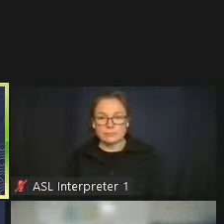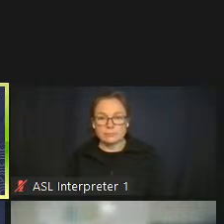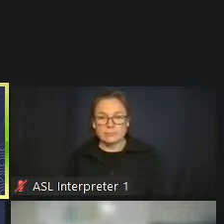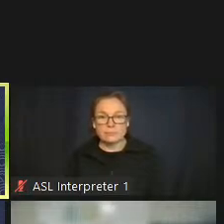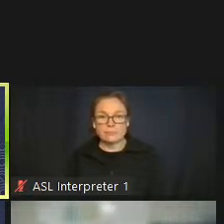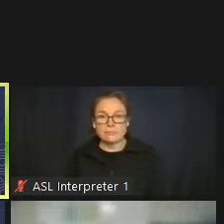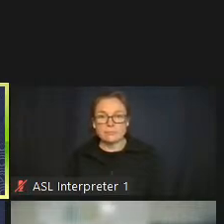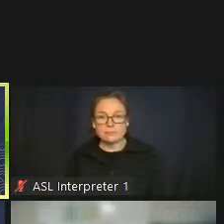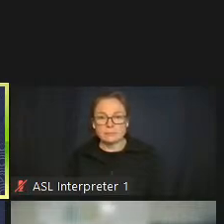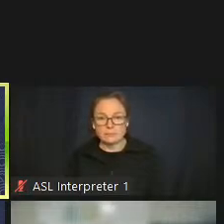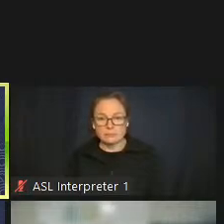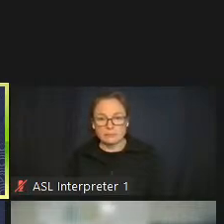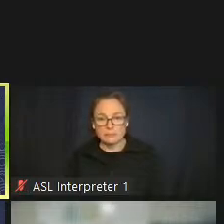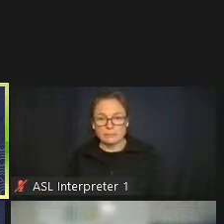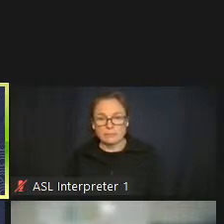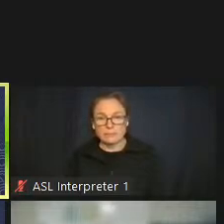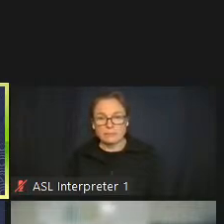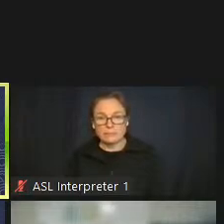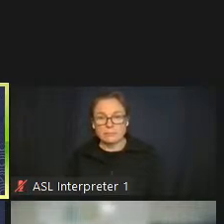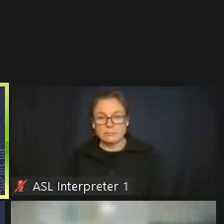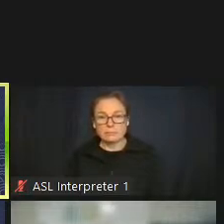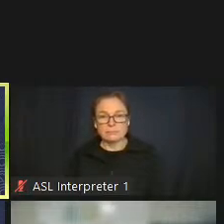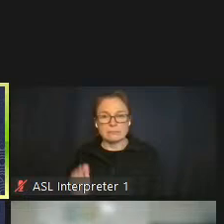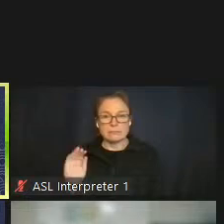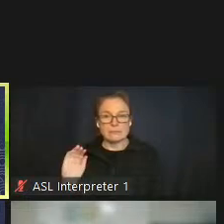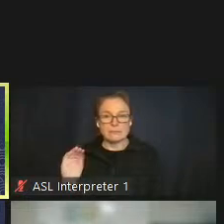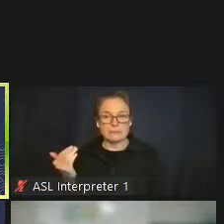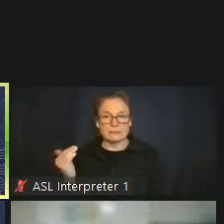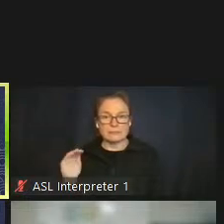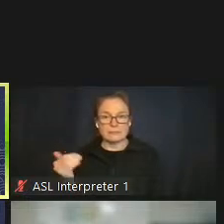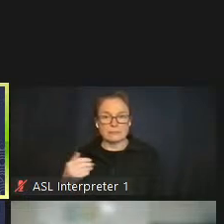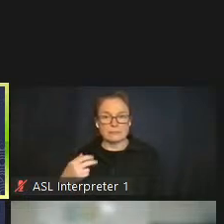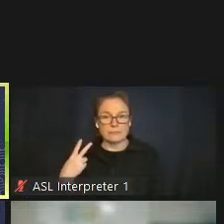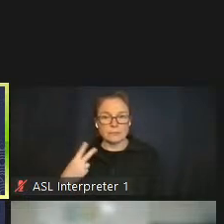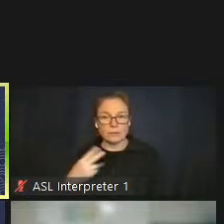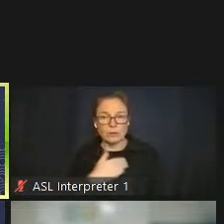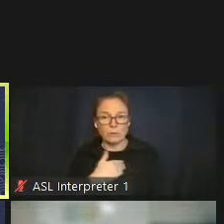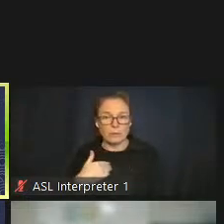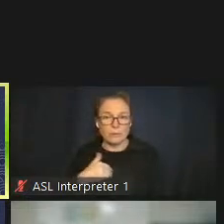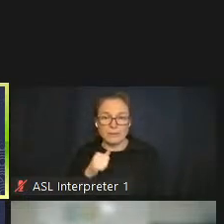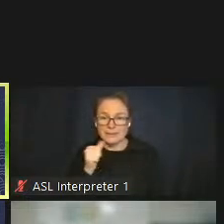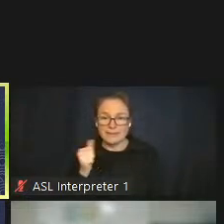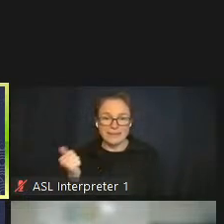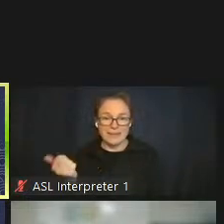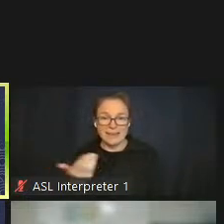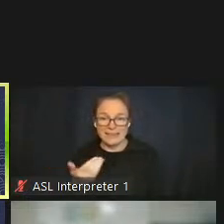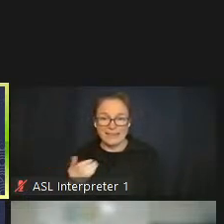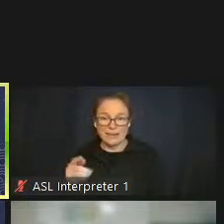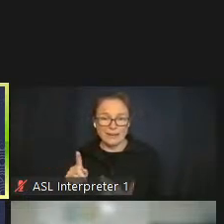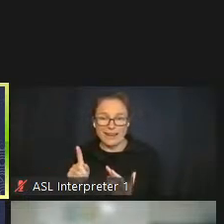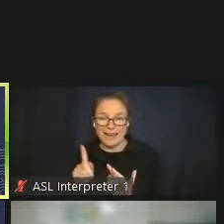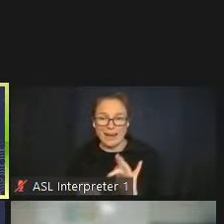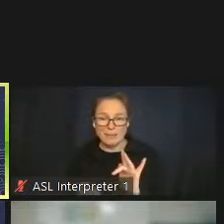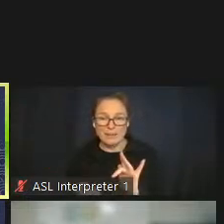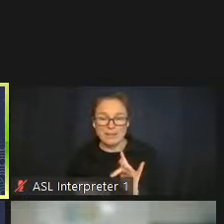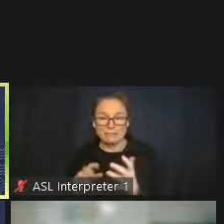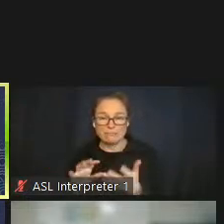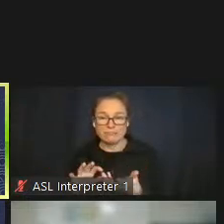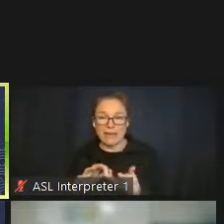like that just having 2 members not be here at all affects